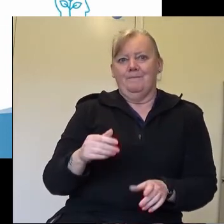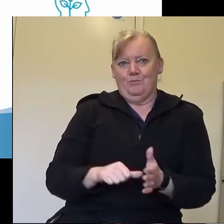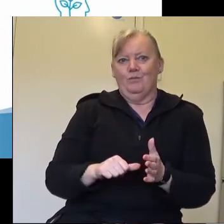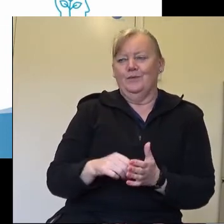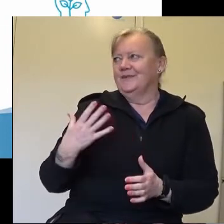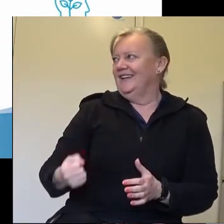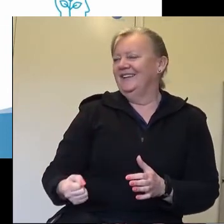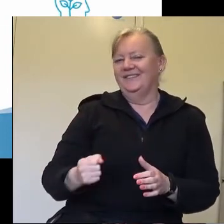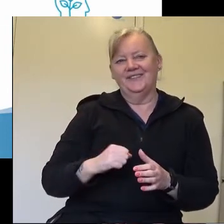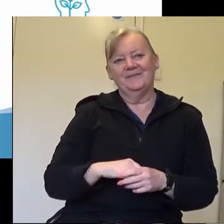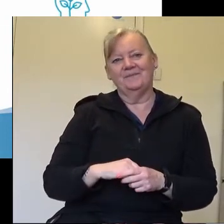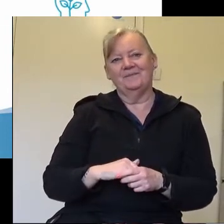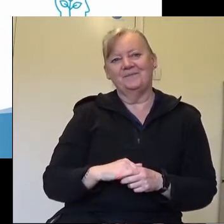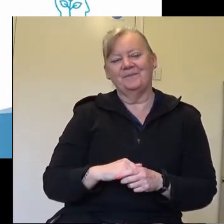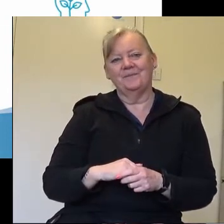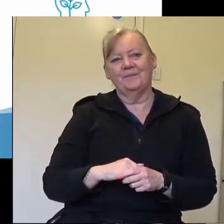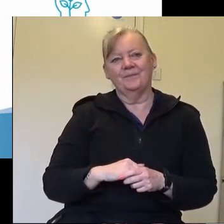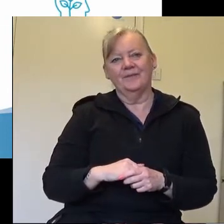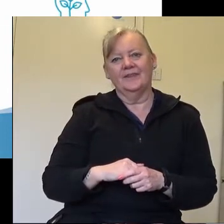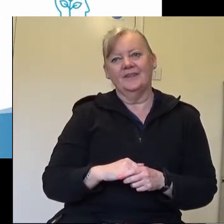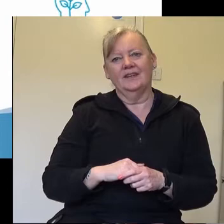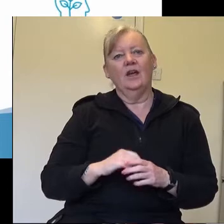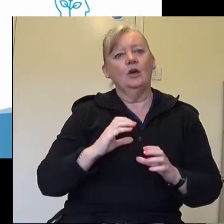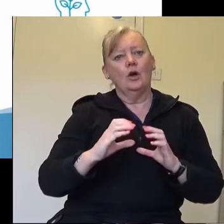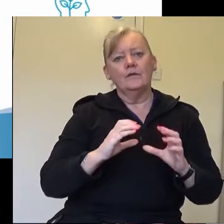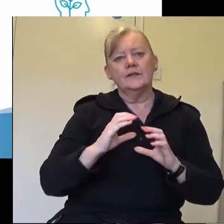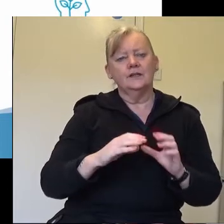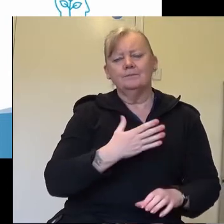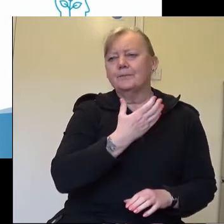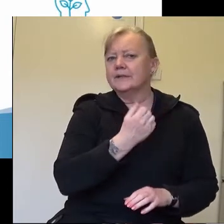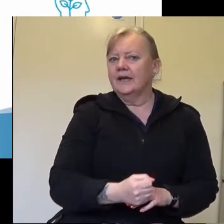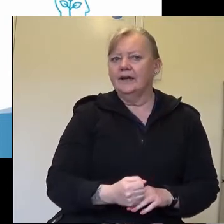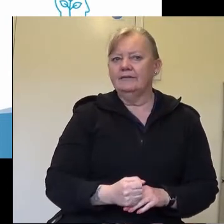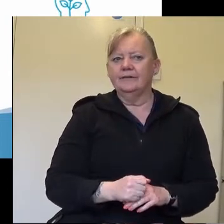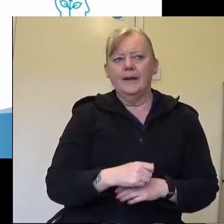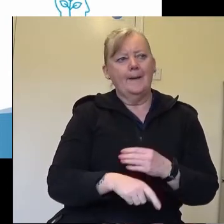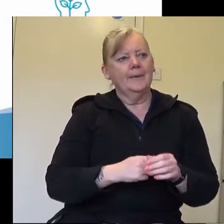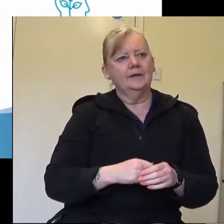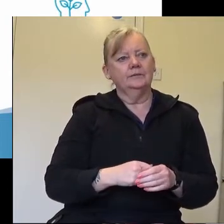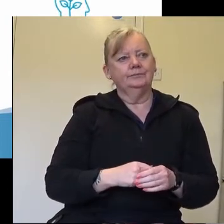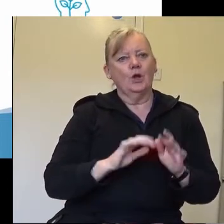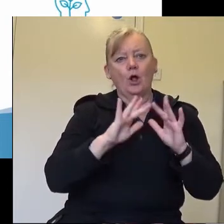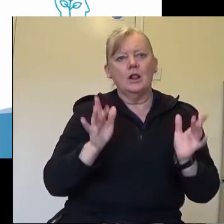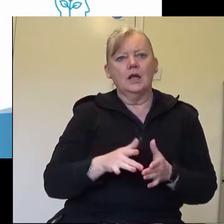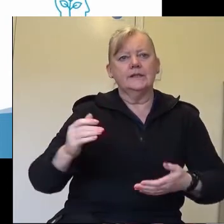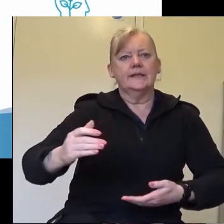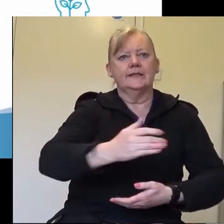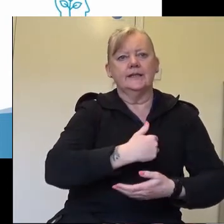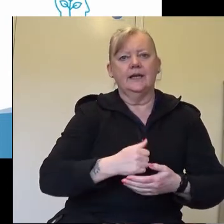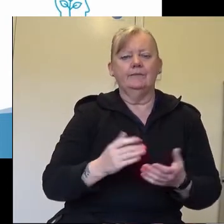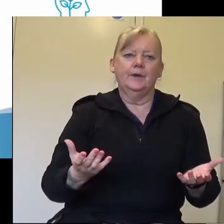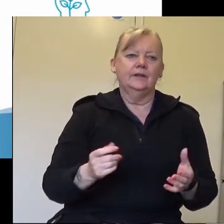I have the same problems like everybody else. We have conversations about how to stay safe online all the